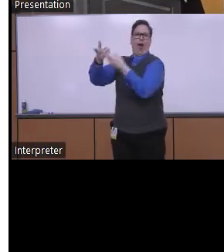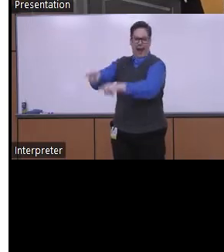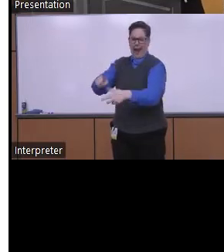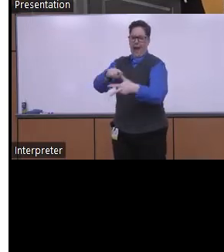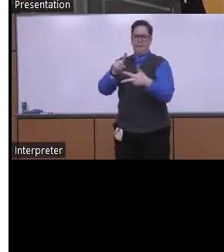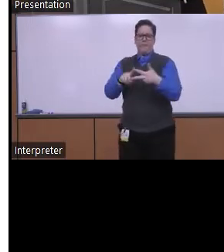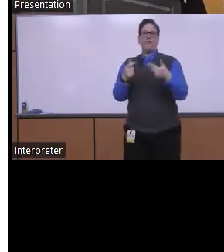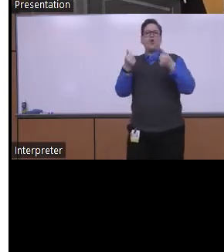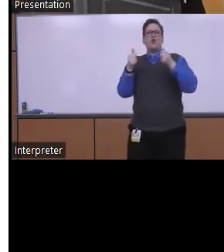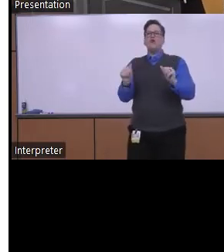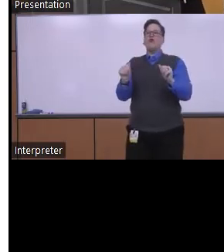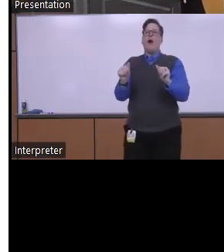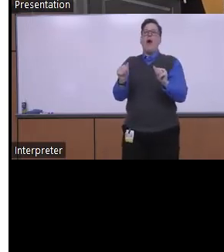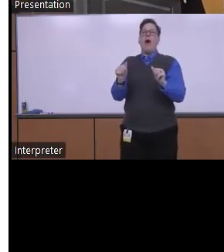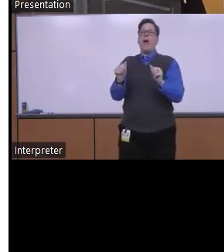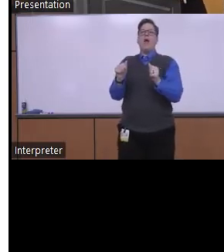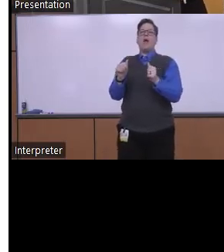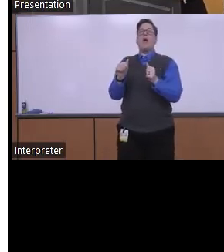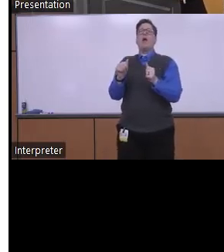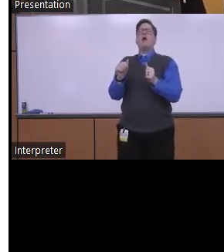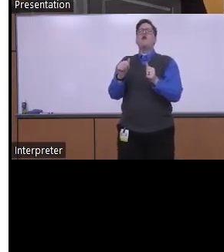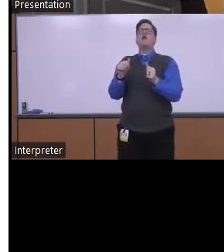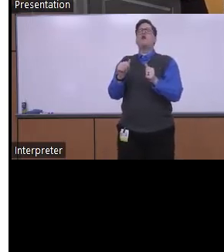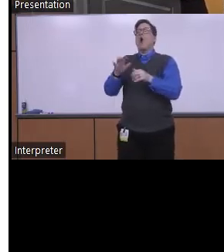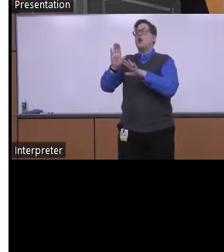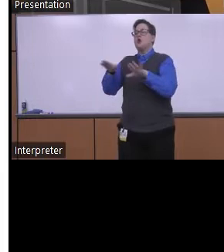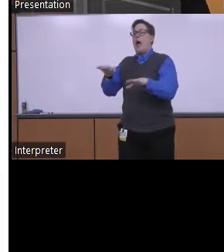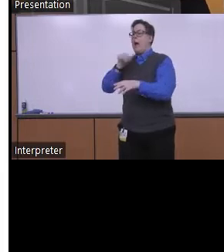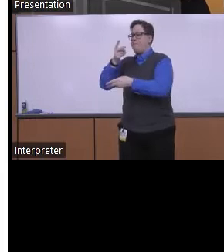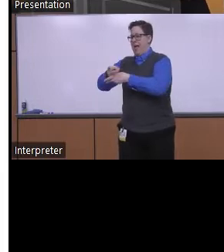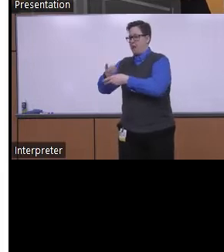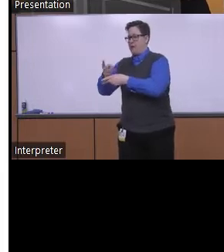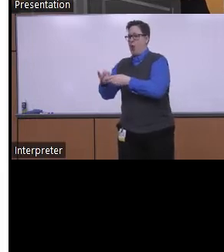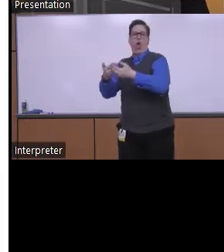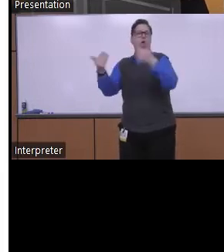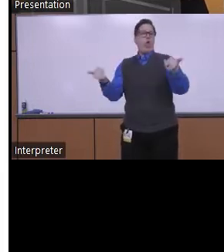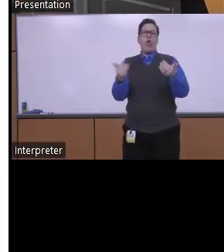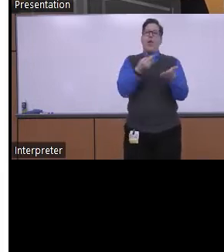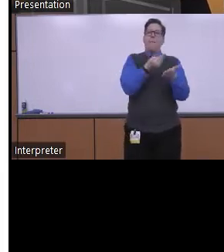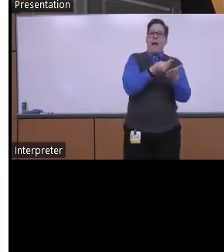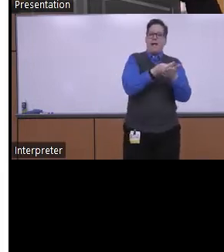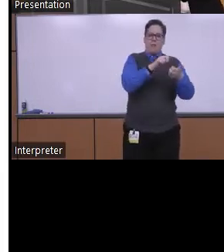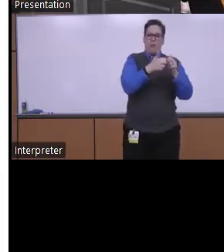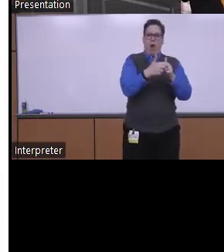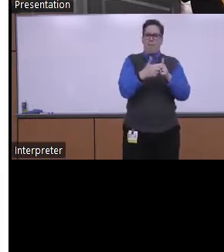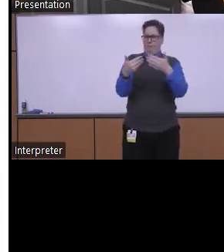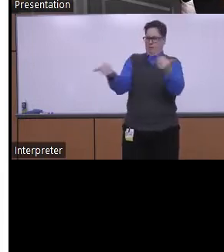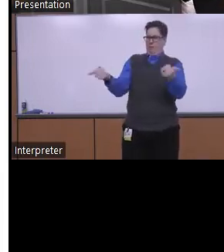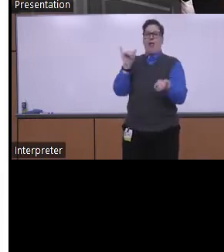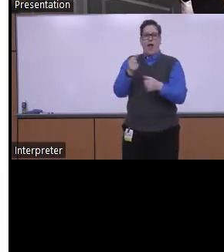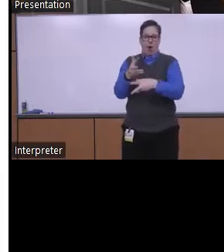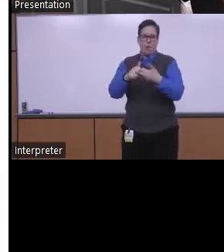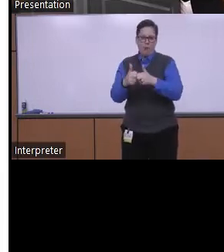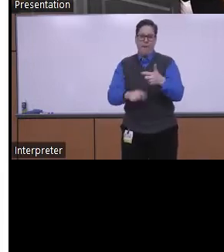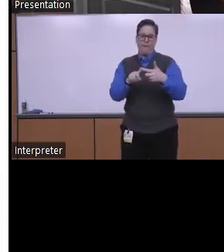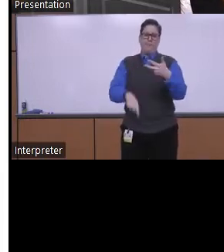ongoing attempt to divorce discussions of child maltreatment from issues of economic inequality and racism. And finally,